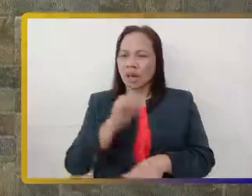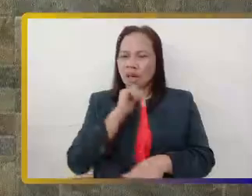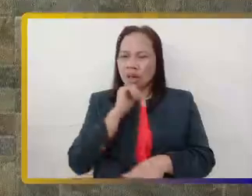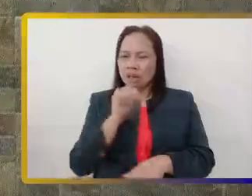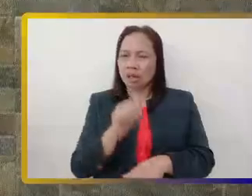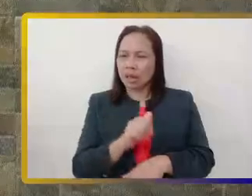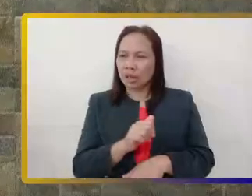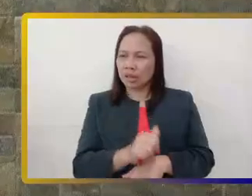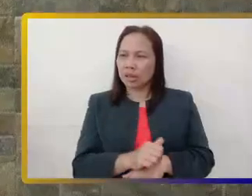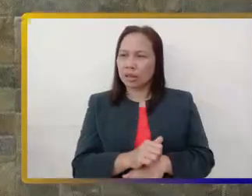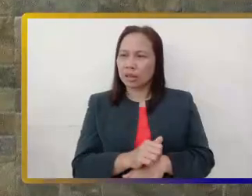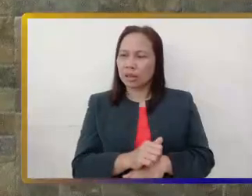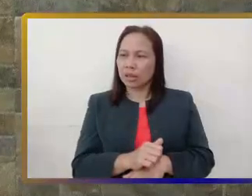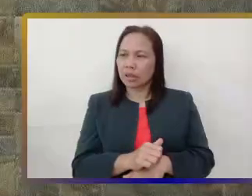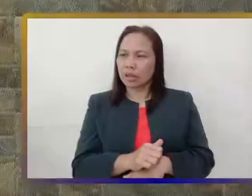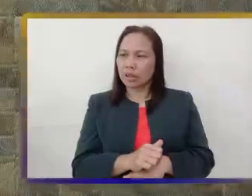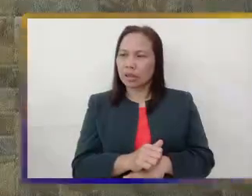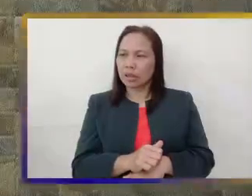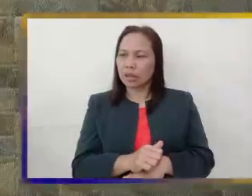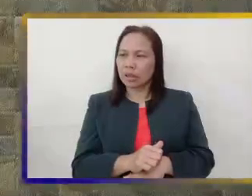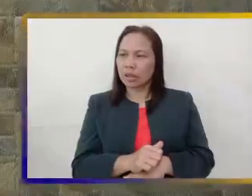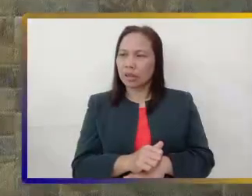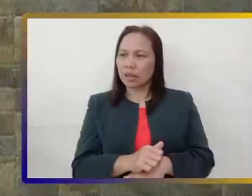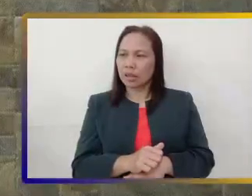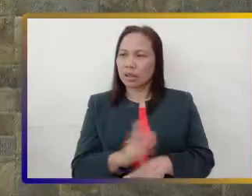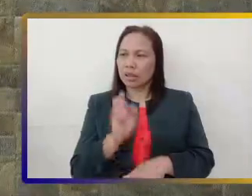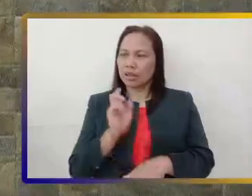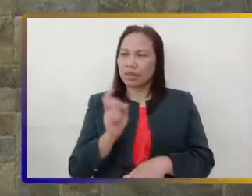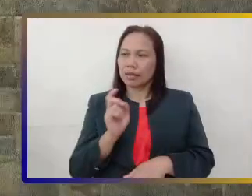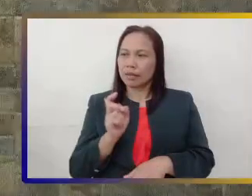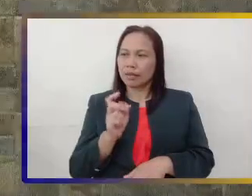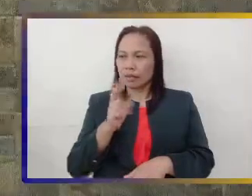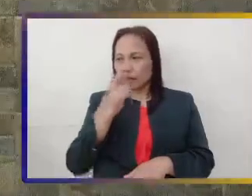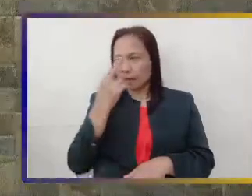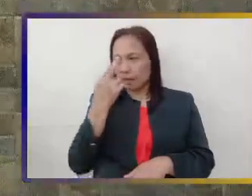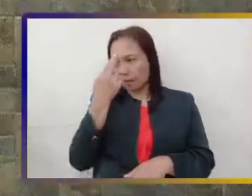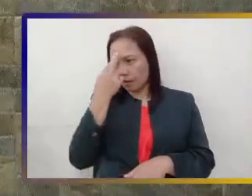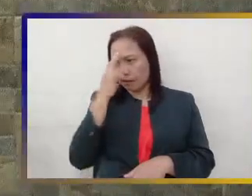church just a quick reminder to all of Us